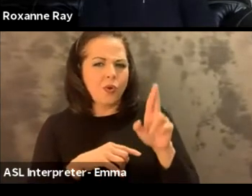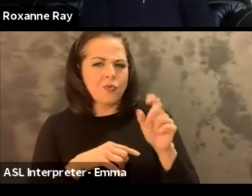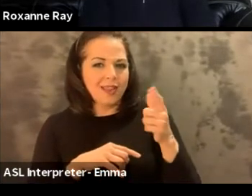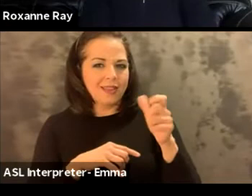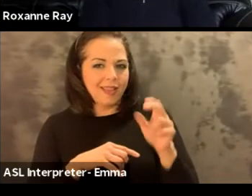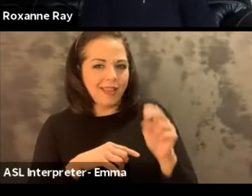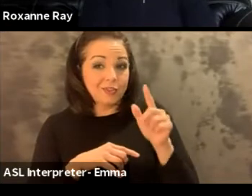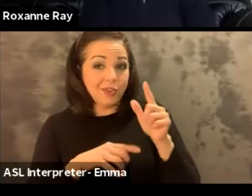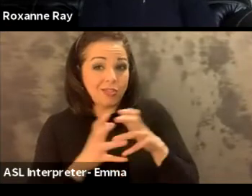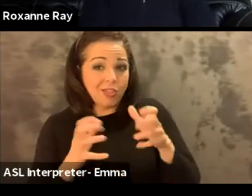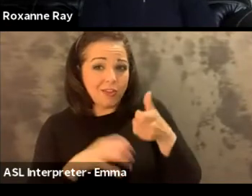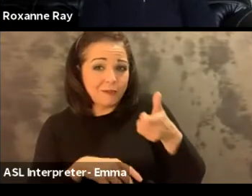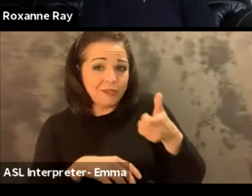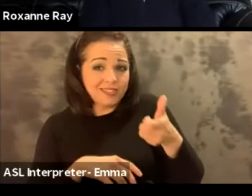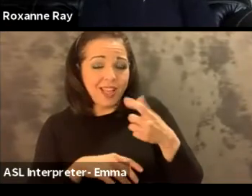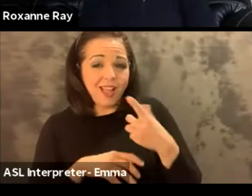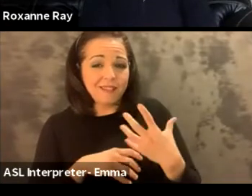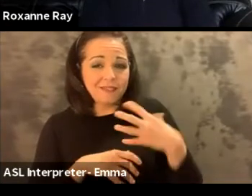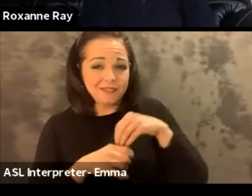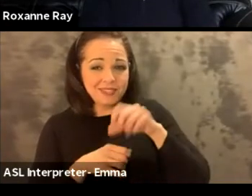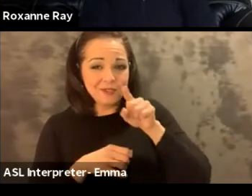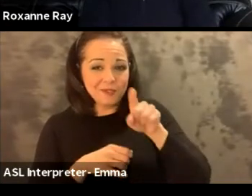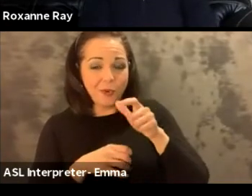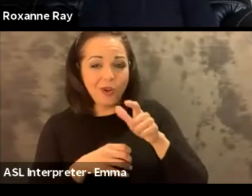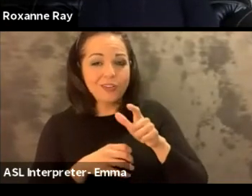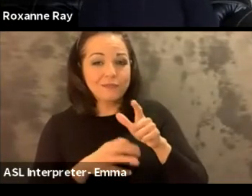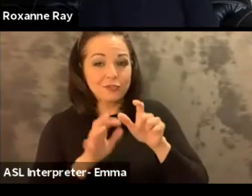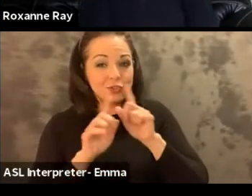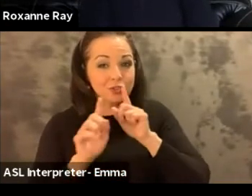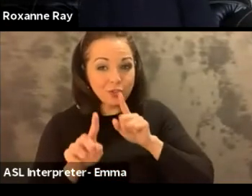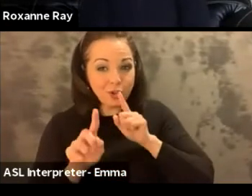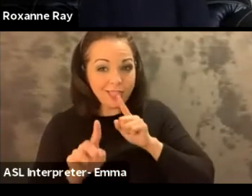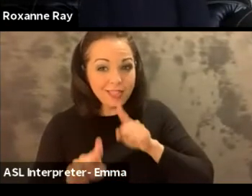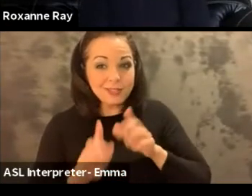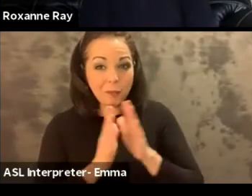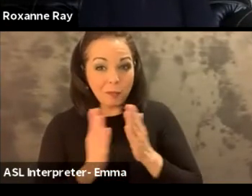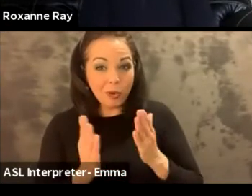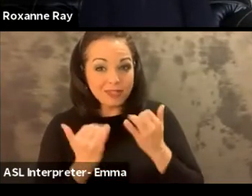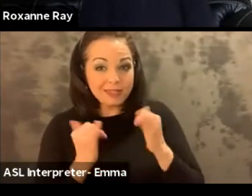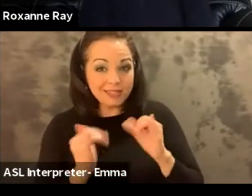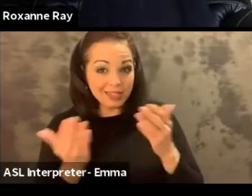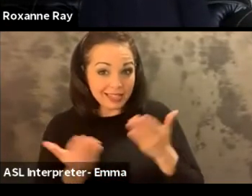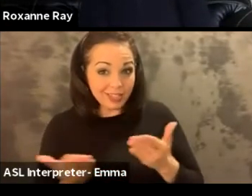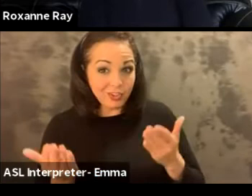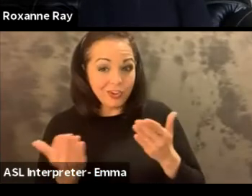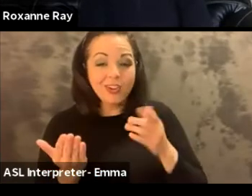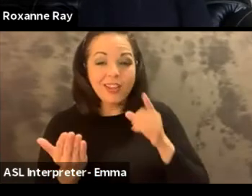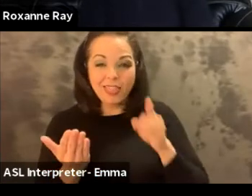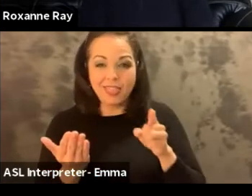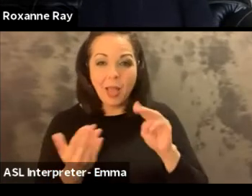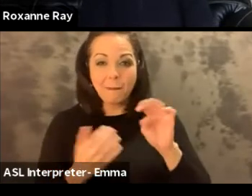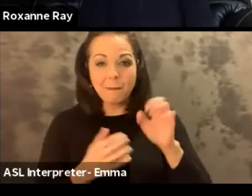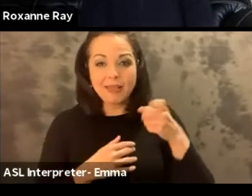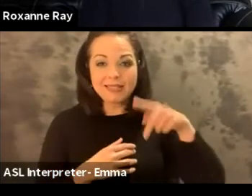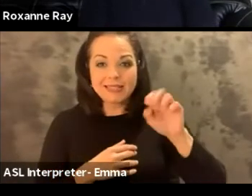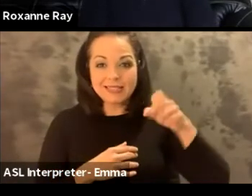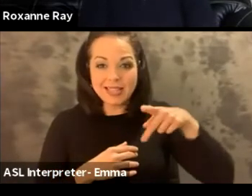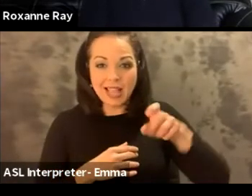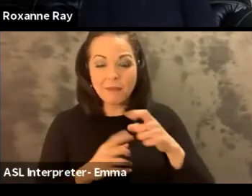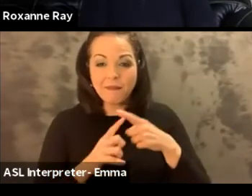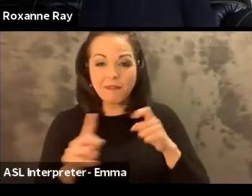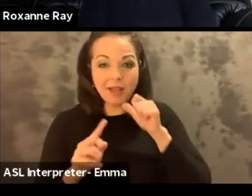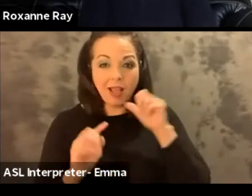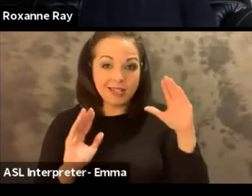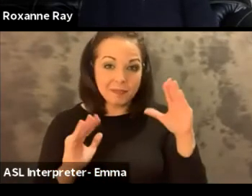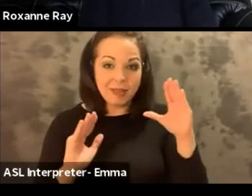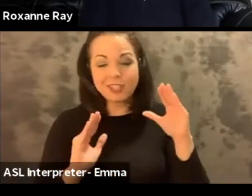of yourself into your journalism, your book Still Here, a South End Mixtape from an Unexpected Journalist, which is